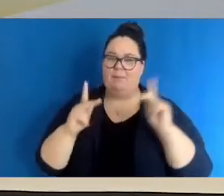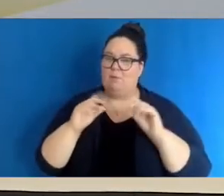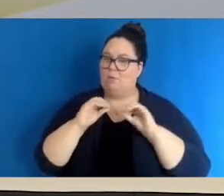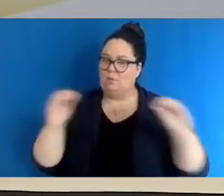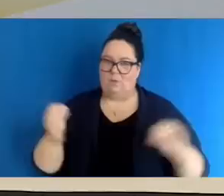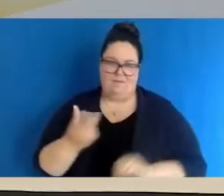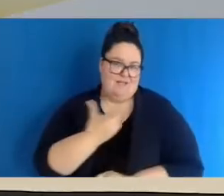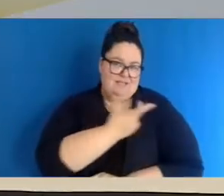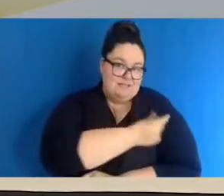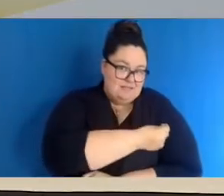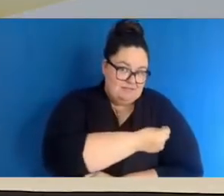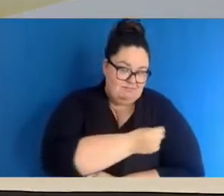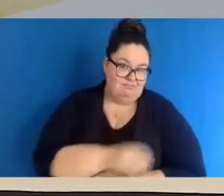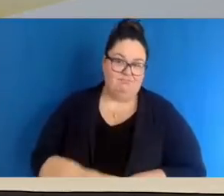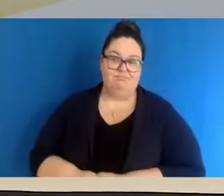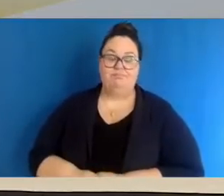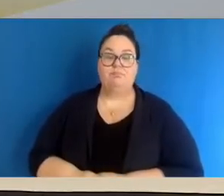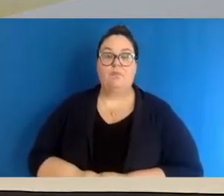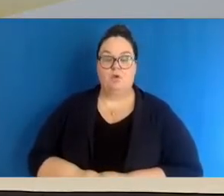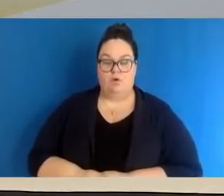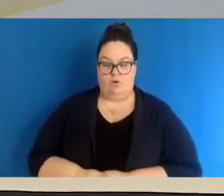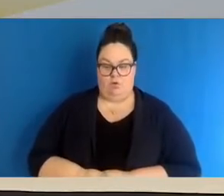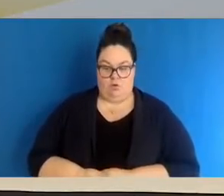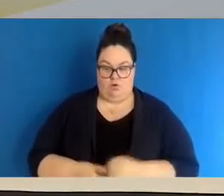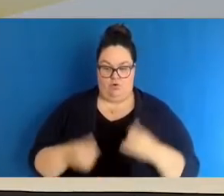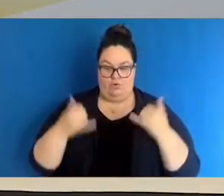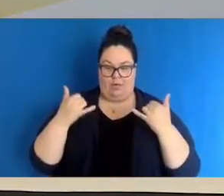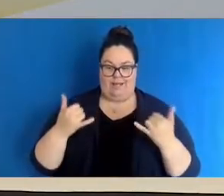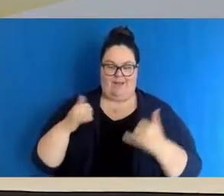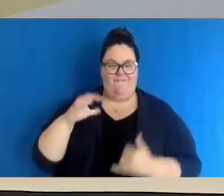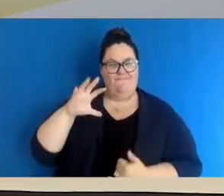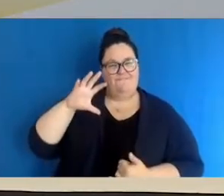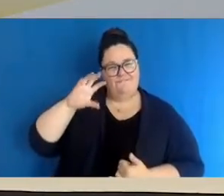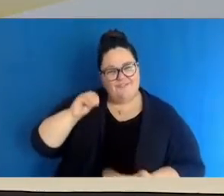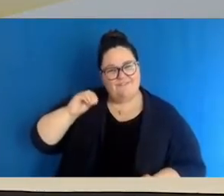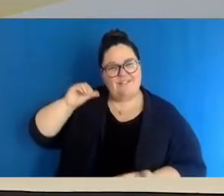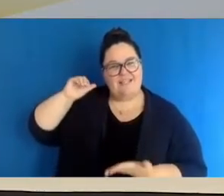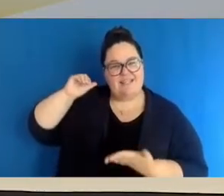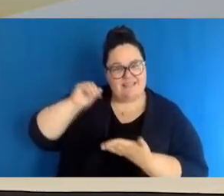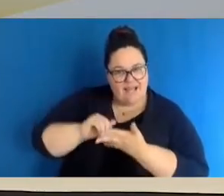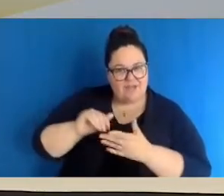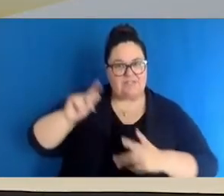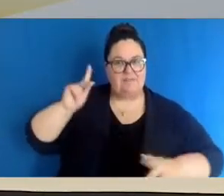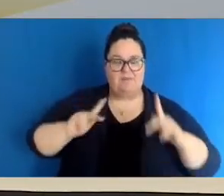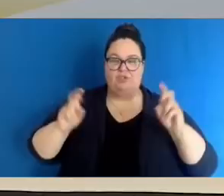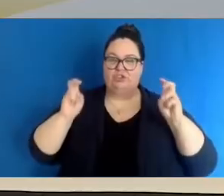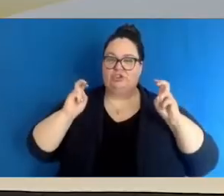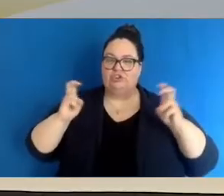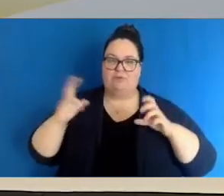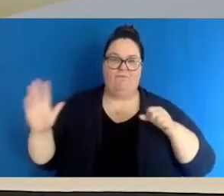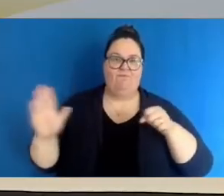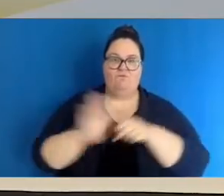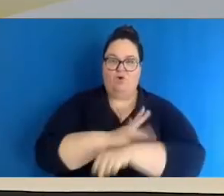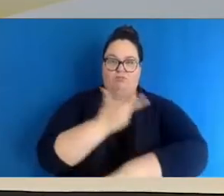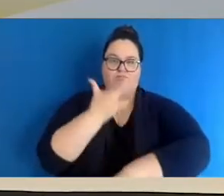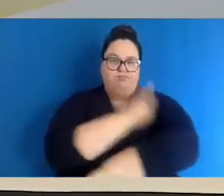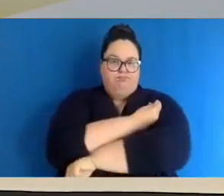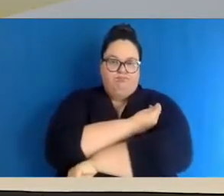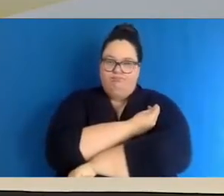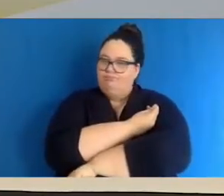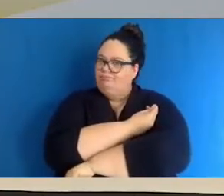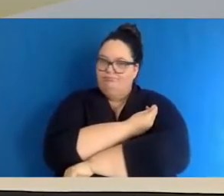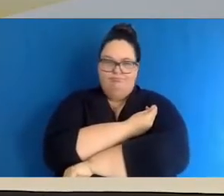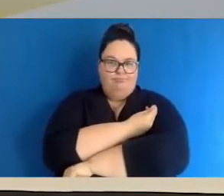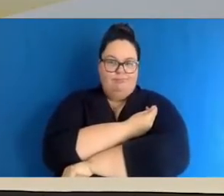vaccinated. Currently, over 50,000 PI residents have not been fully vaccinated, and